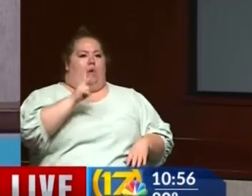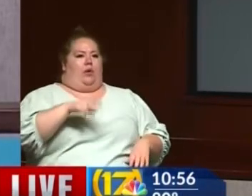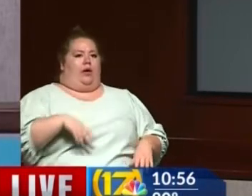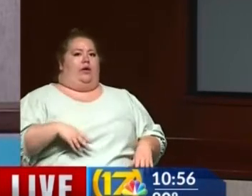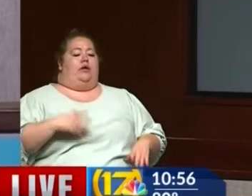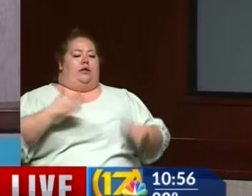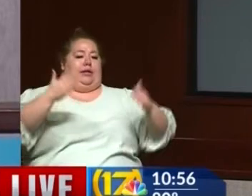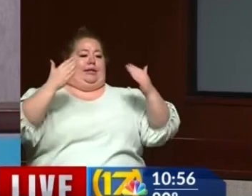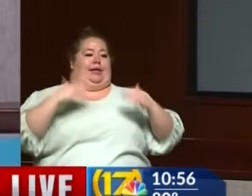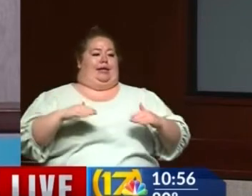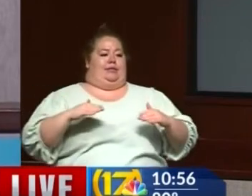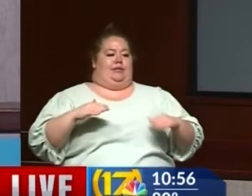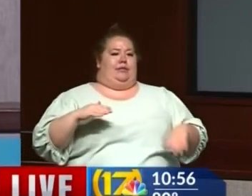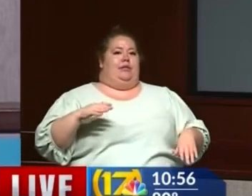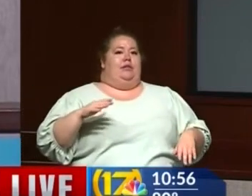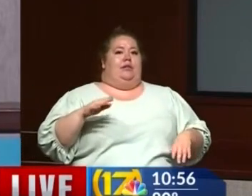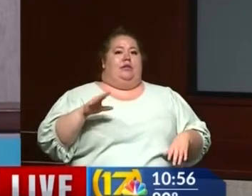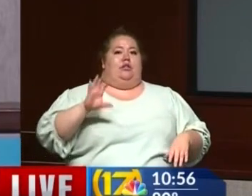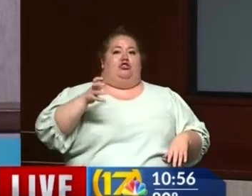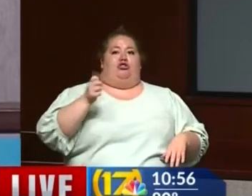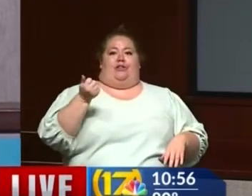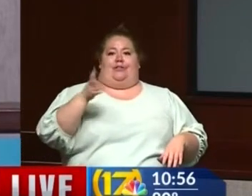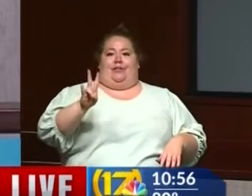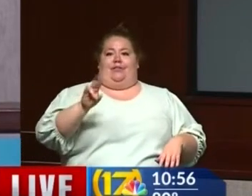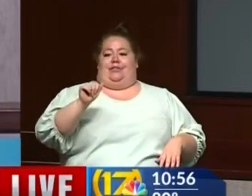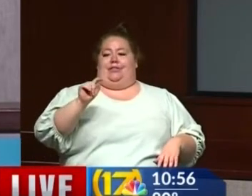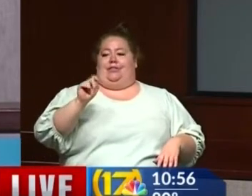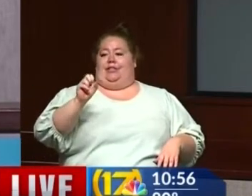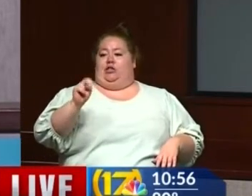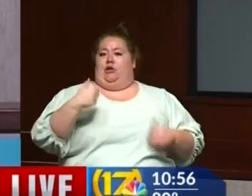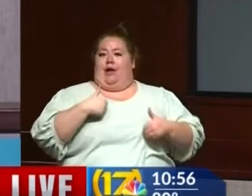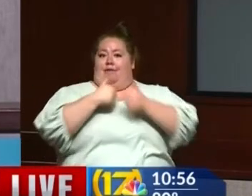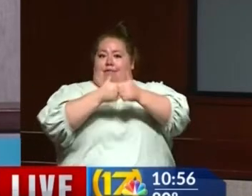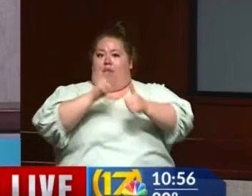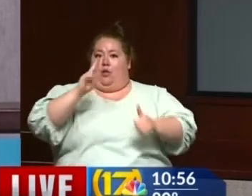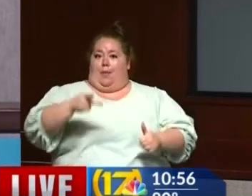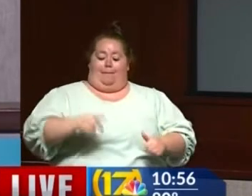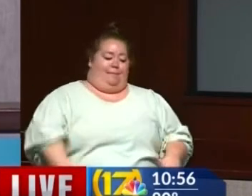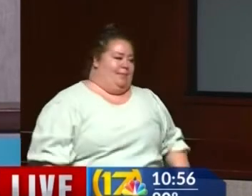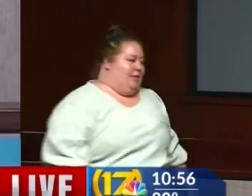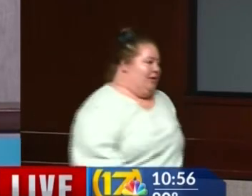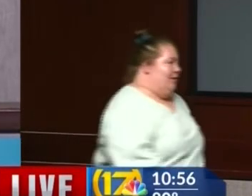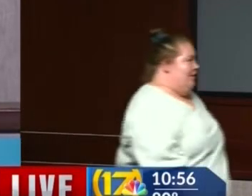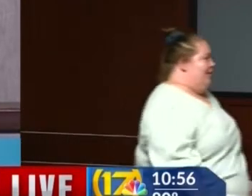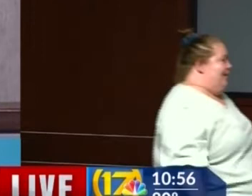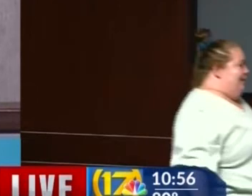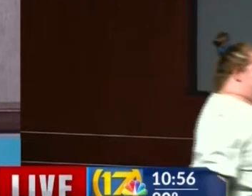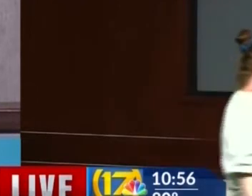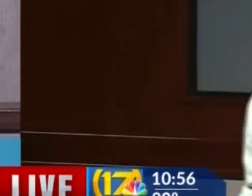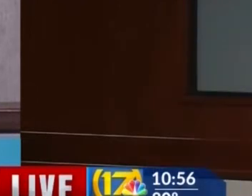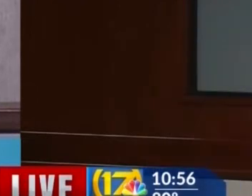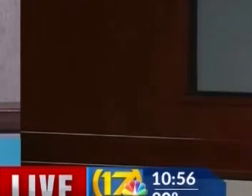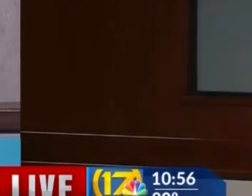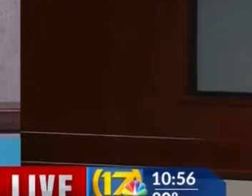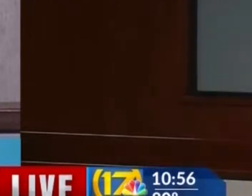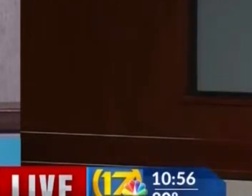Okay, our next outlet, Channel 17, Eitan, did you have any follow-up questions?